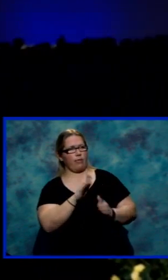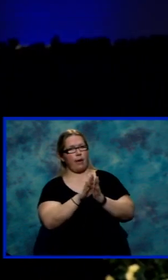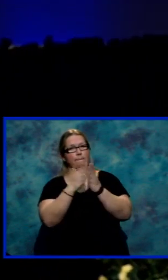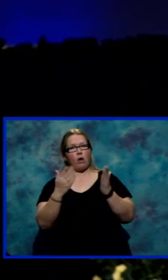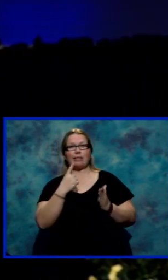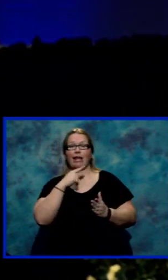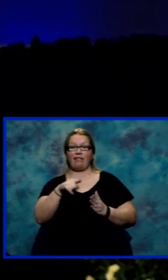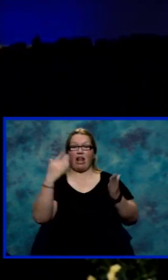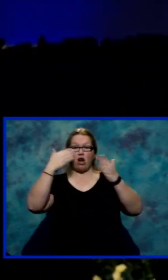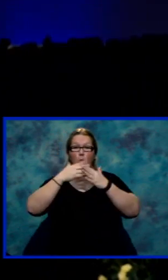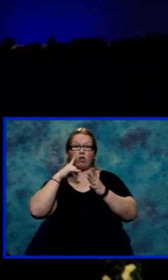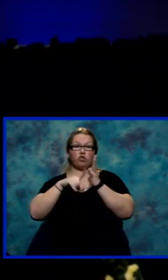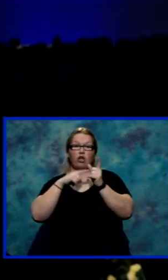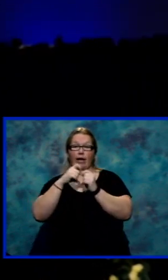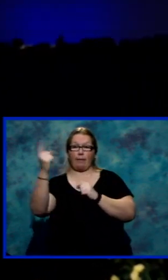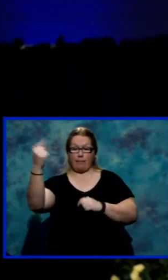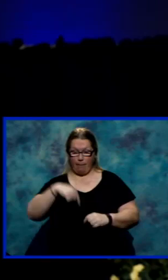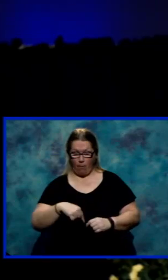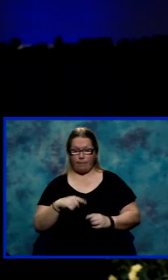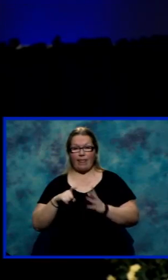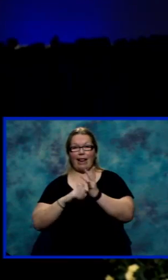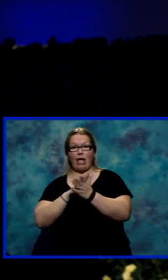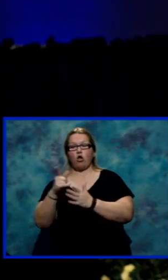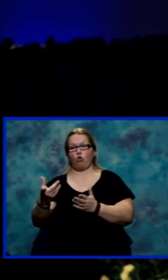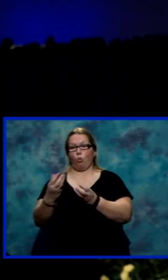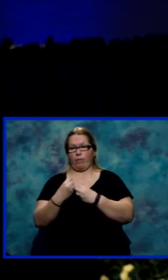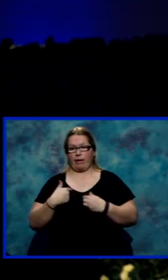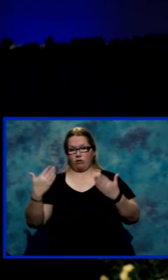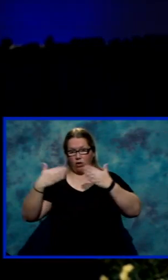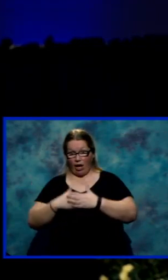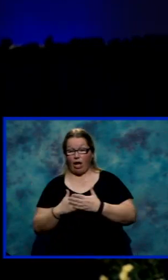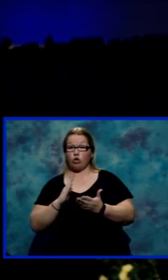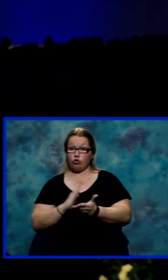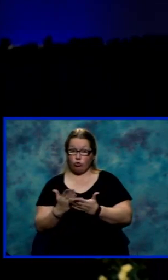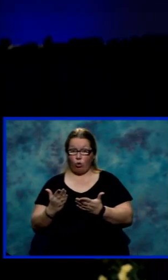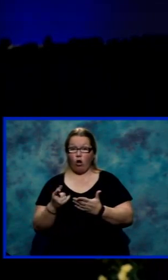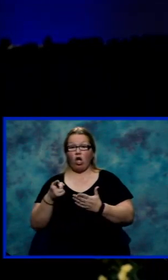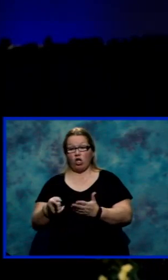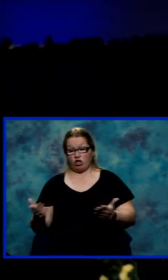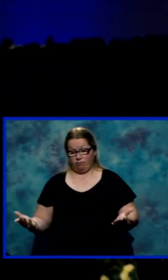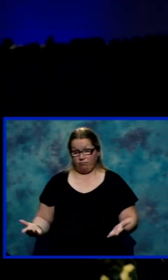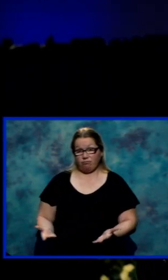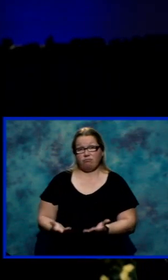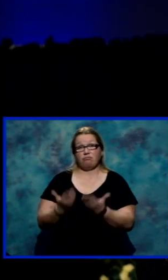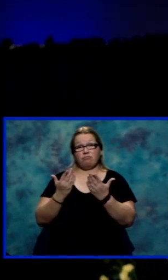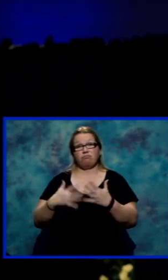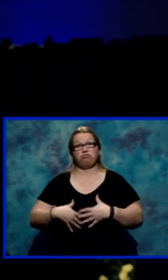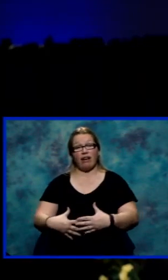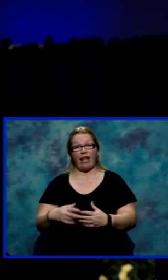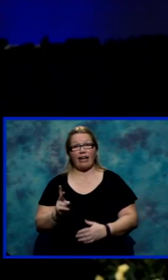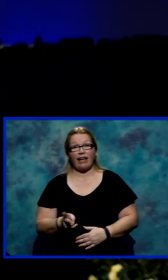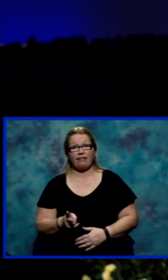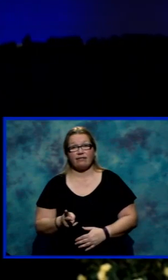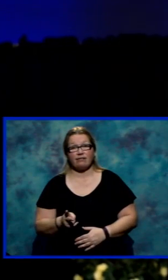when Jacob came home, Leah said, hey, you're mine tonight. And sure enough, she gets pregnant on that very night. And